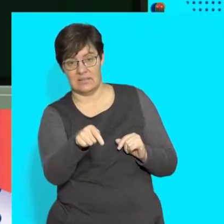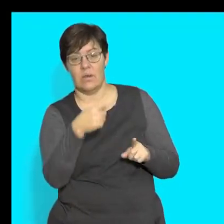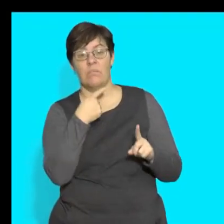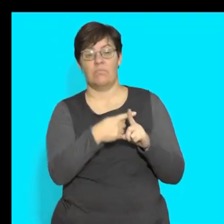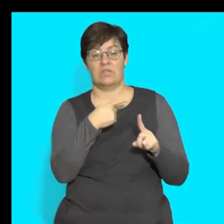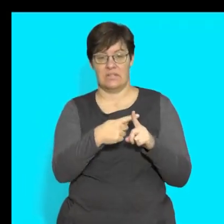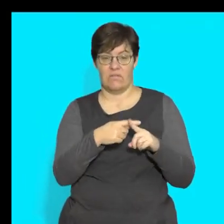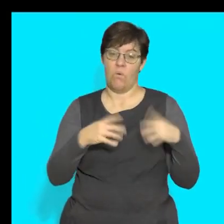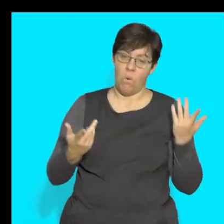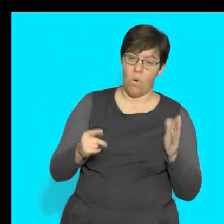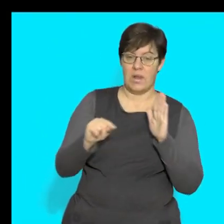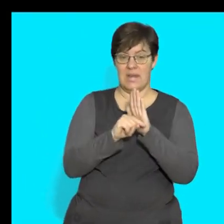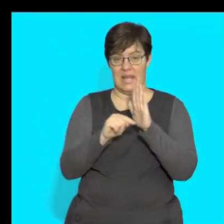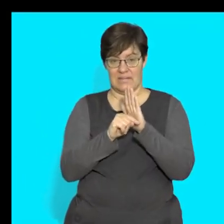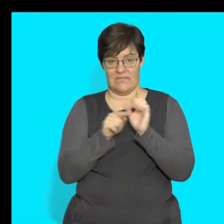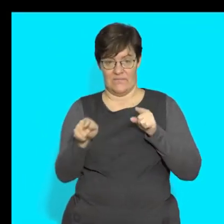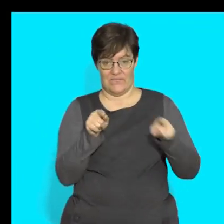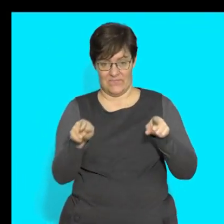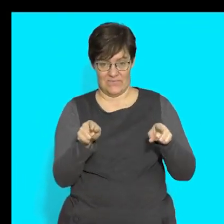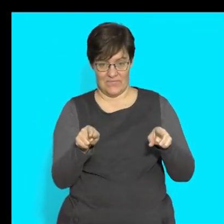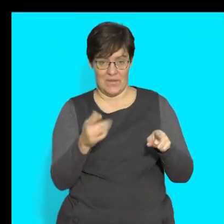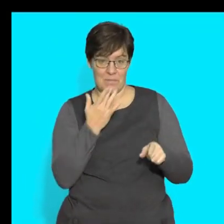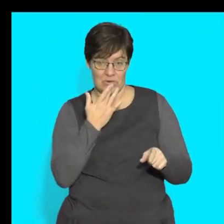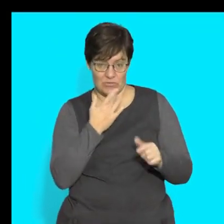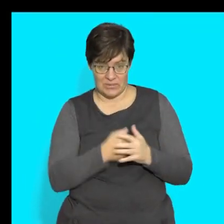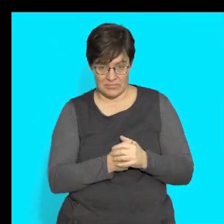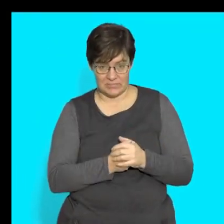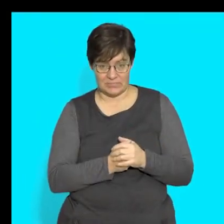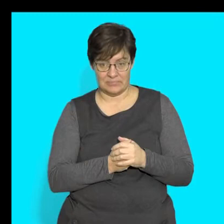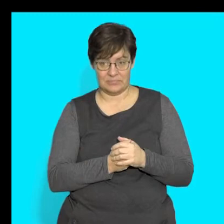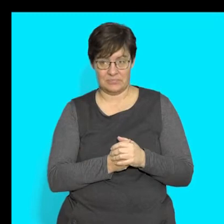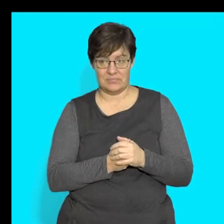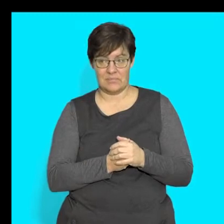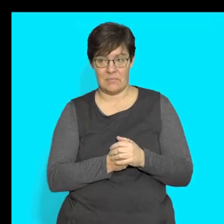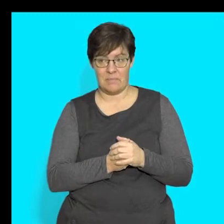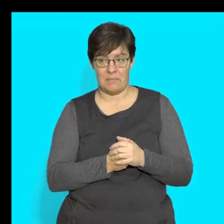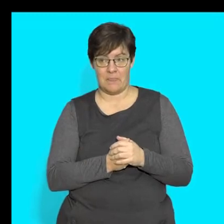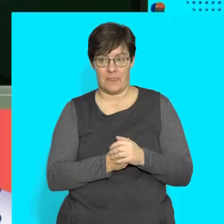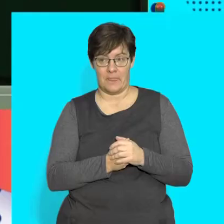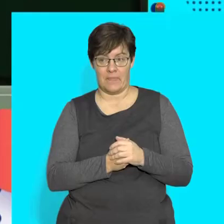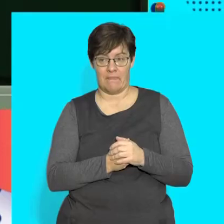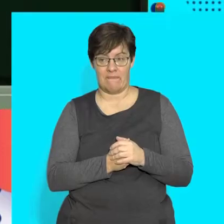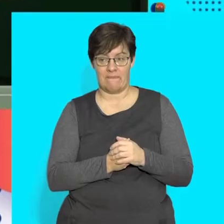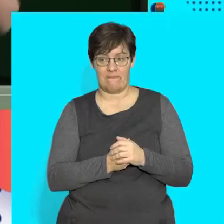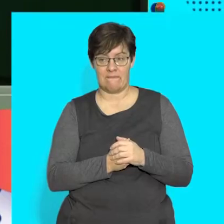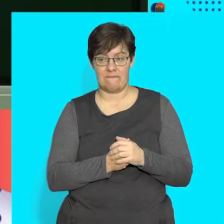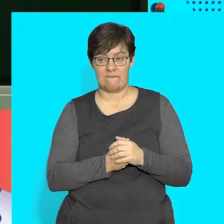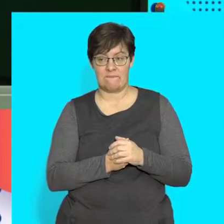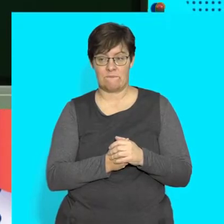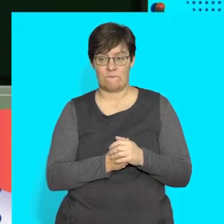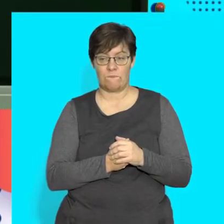the positive or negative terminal of the battery. And so the current will